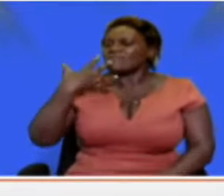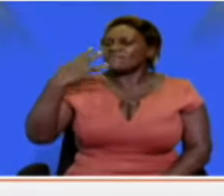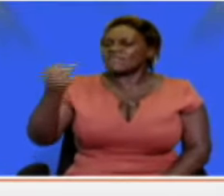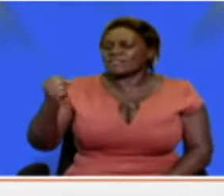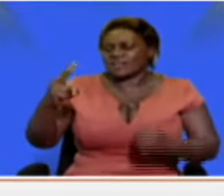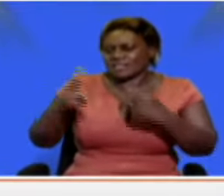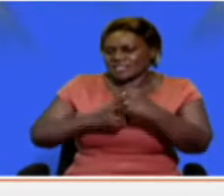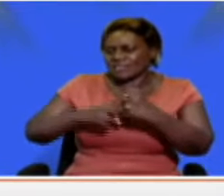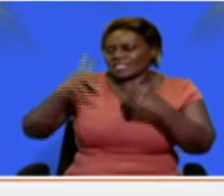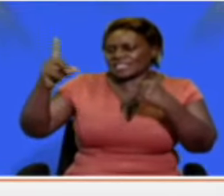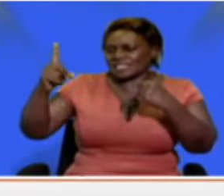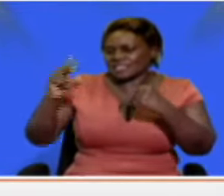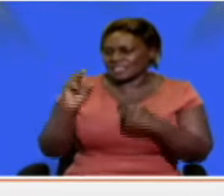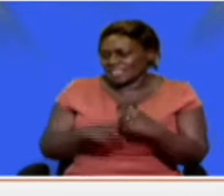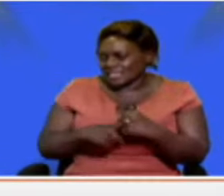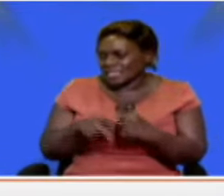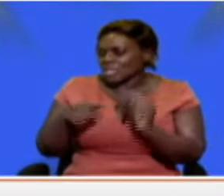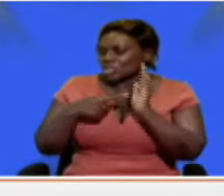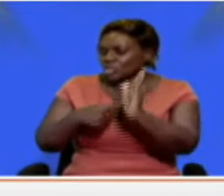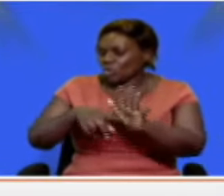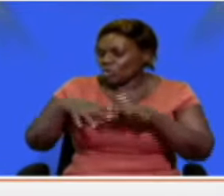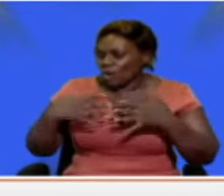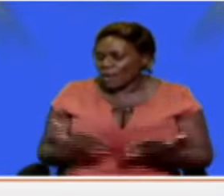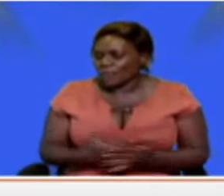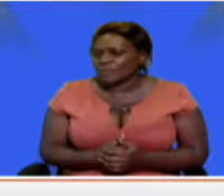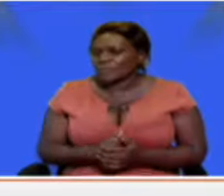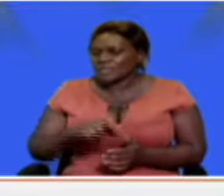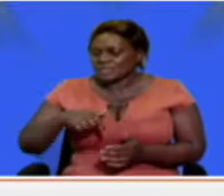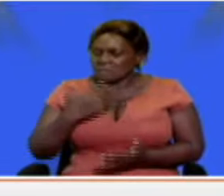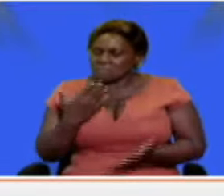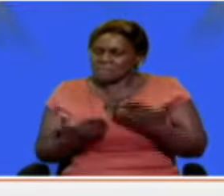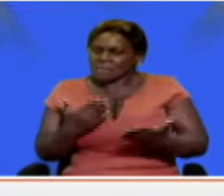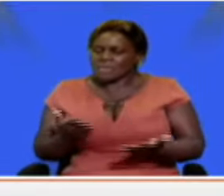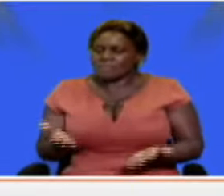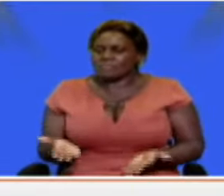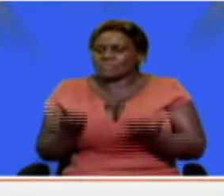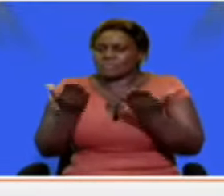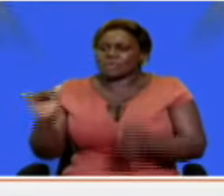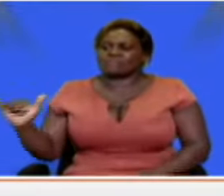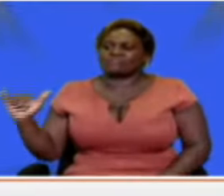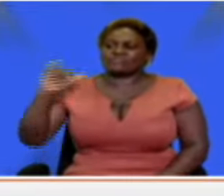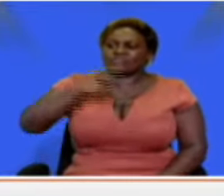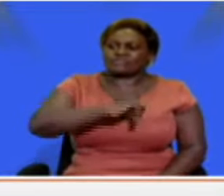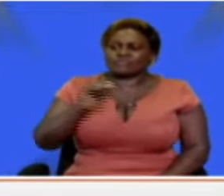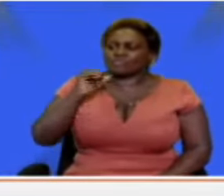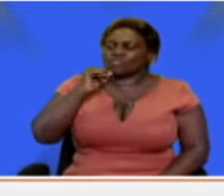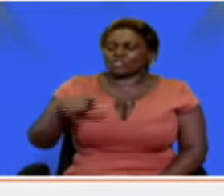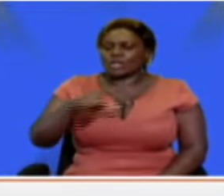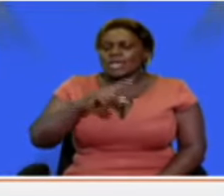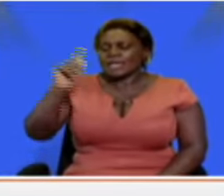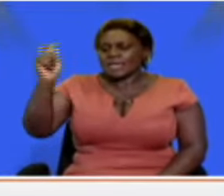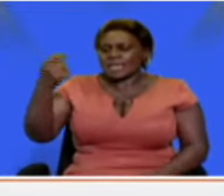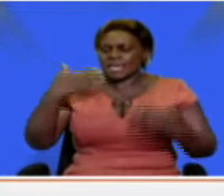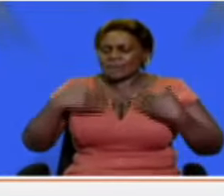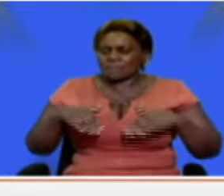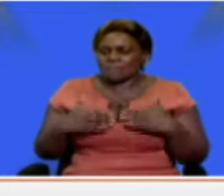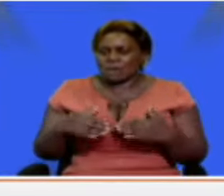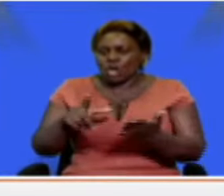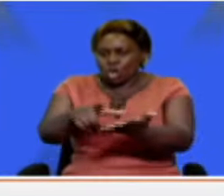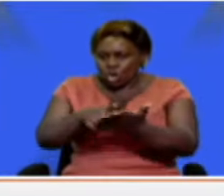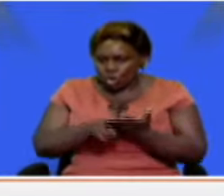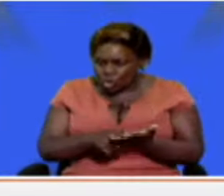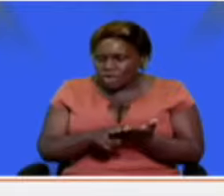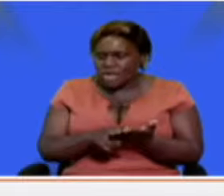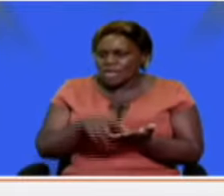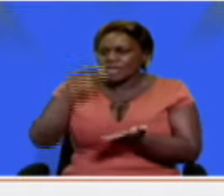570 shillings. Now, that tells you that we are maybe promoting imports as opposed to local. While Kenya's public debt has